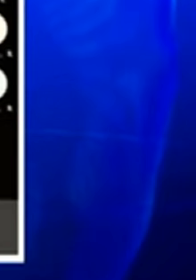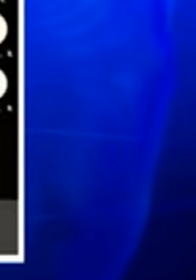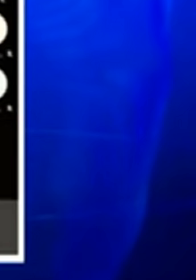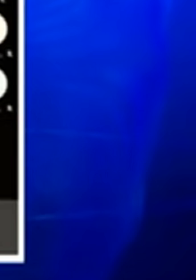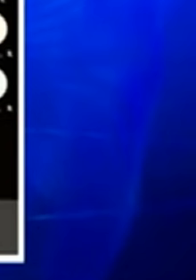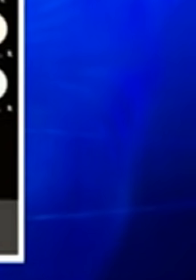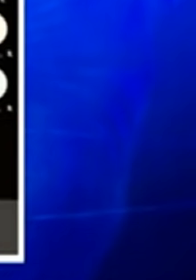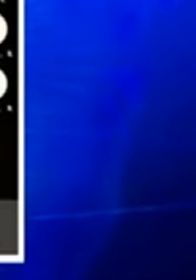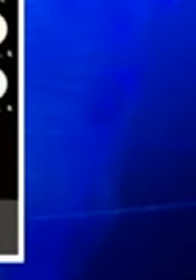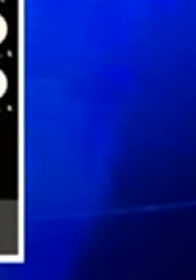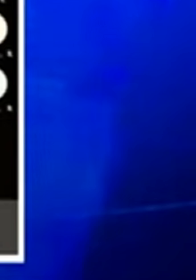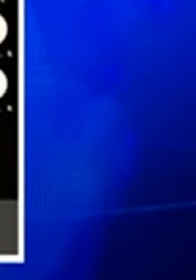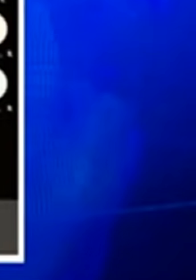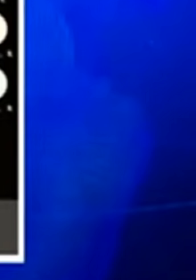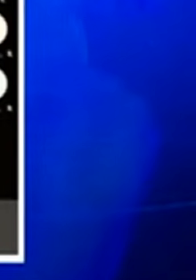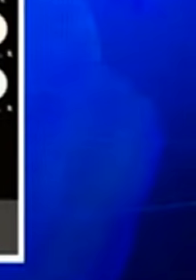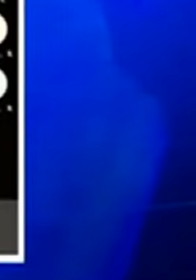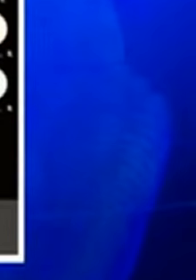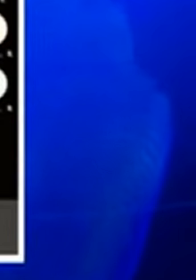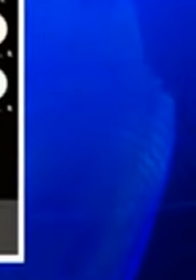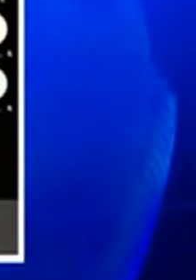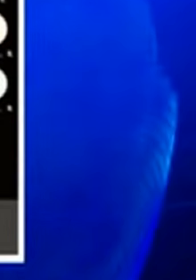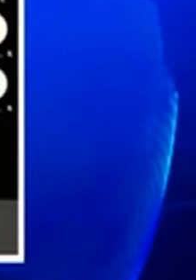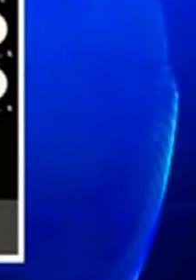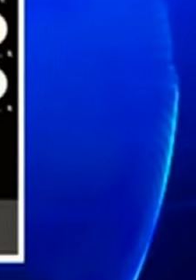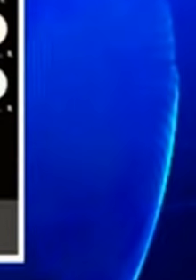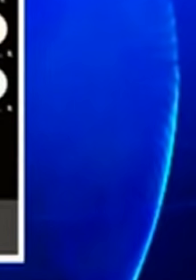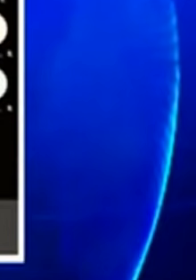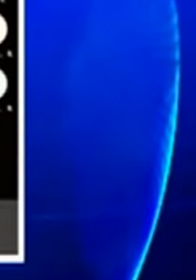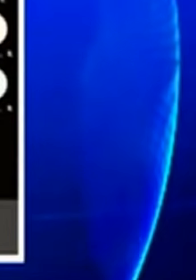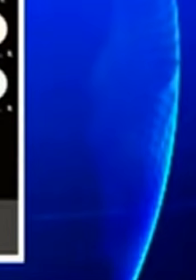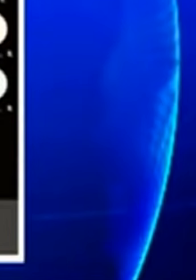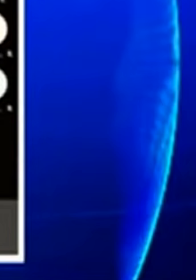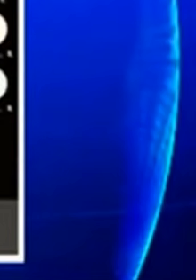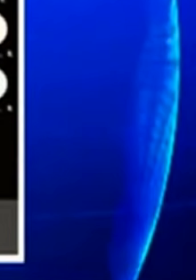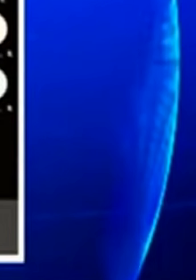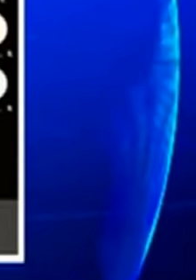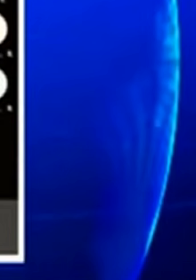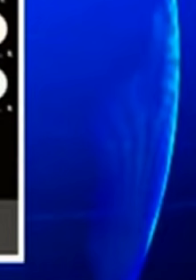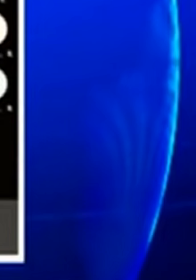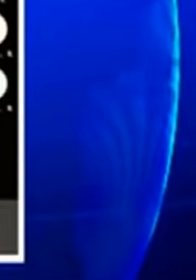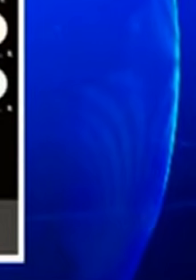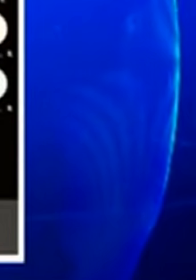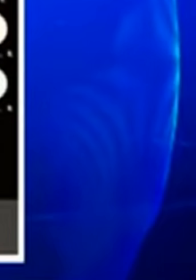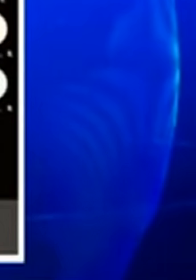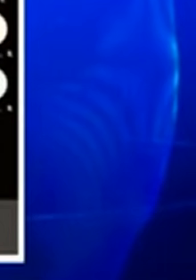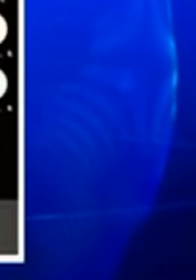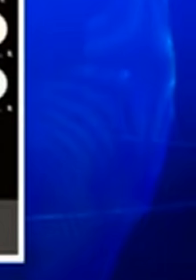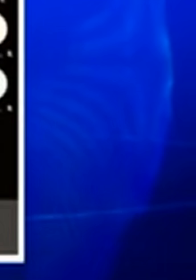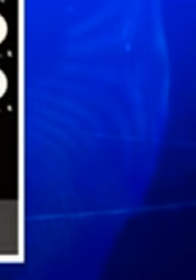Magashule contends that his suspension results in the violation of his rights to equality and human dignity,